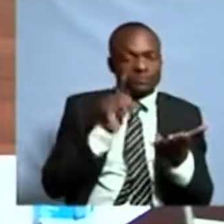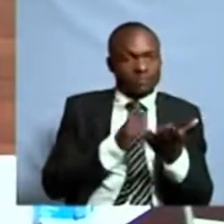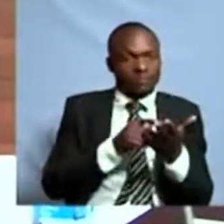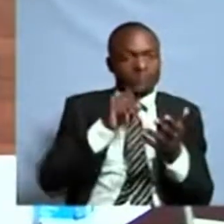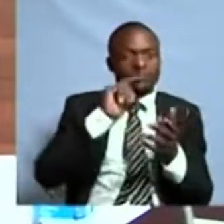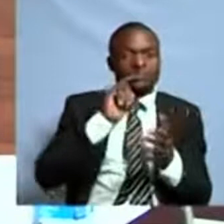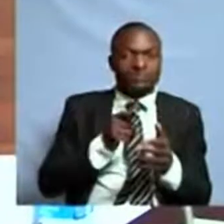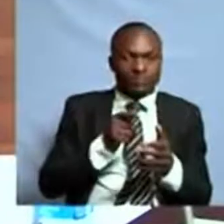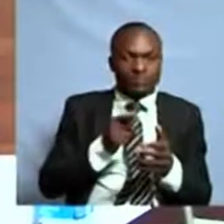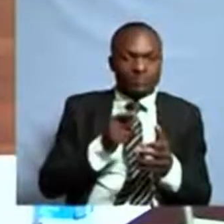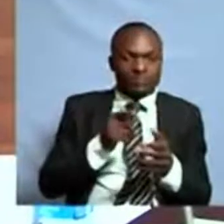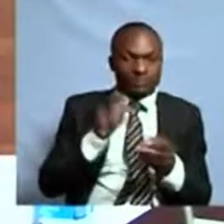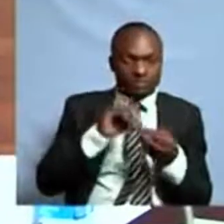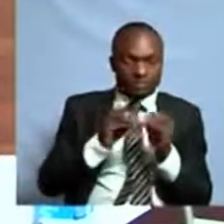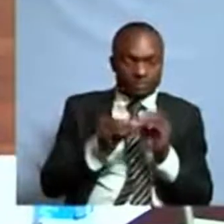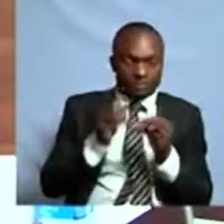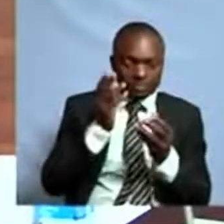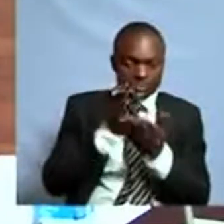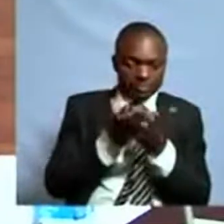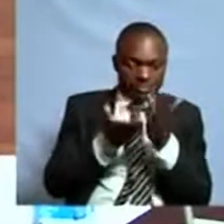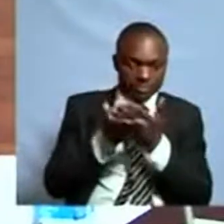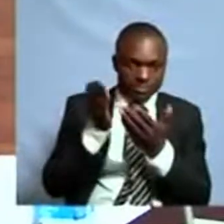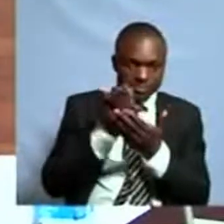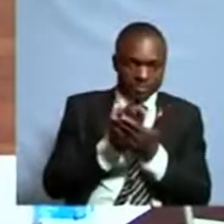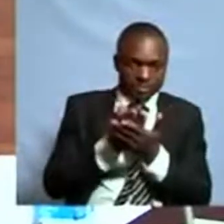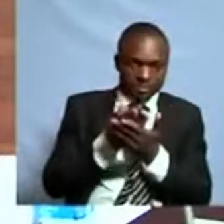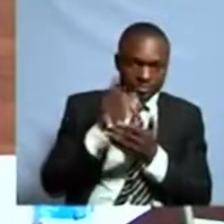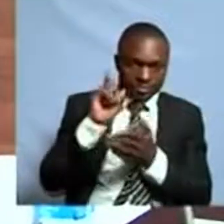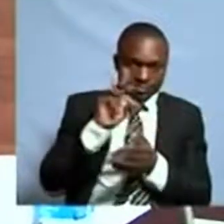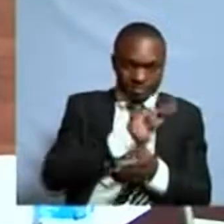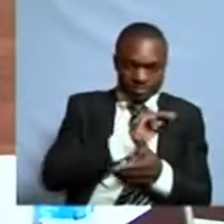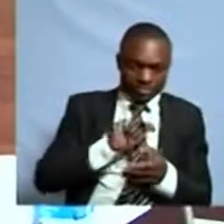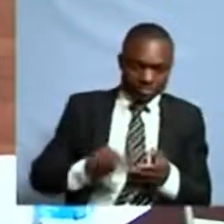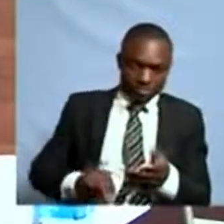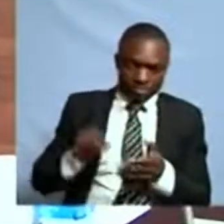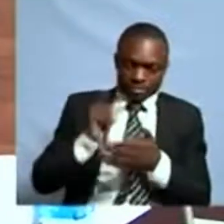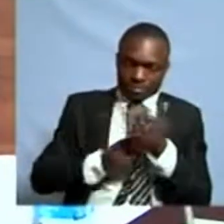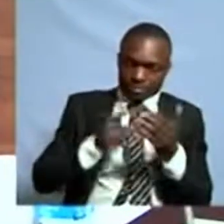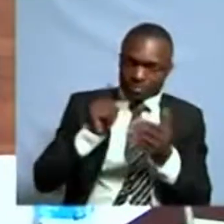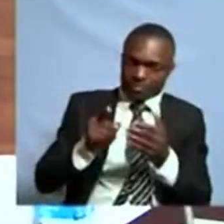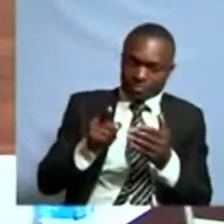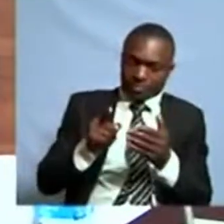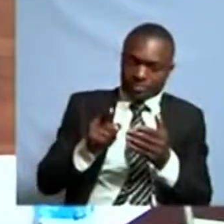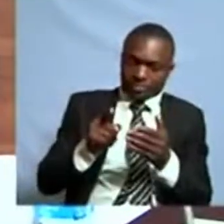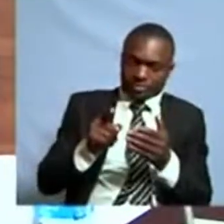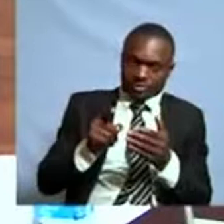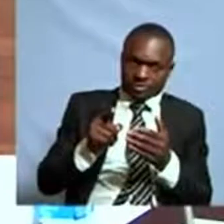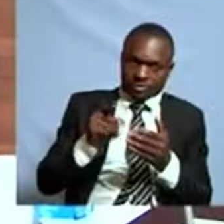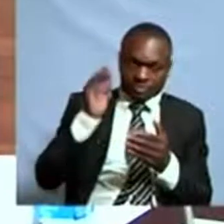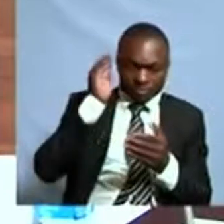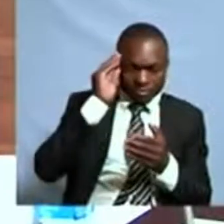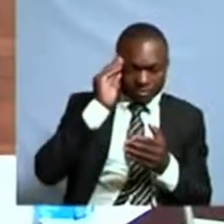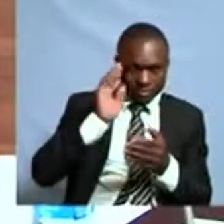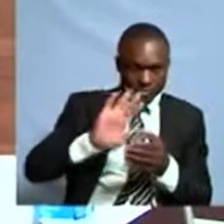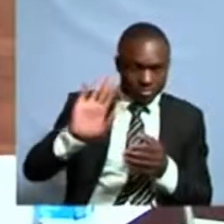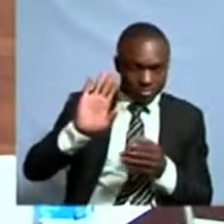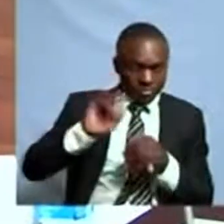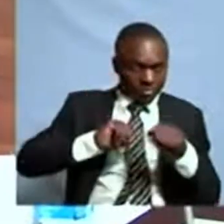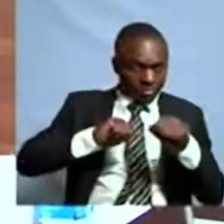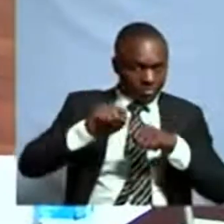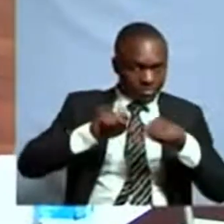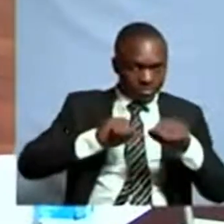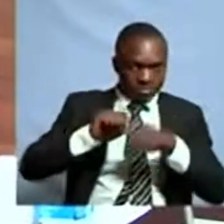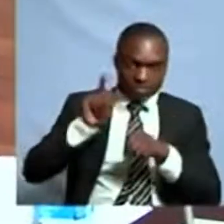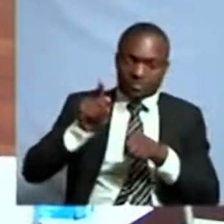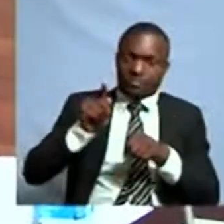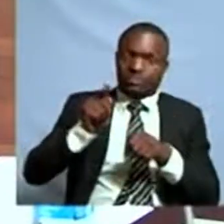to the number of contribution one particular member has made. So what I want to find out is in your corporate governance, you know, as you